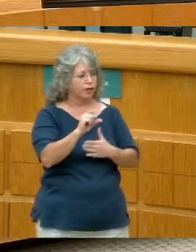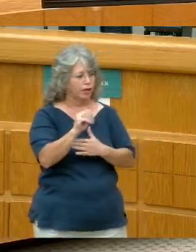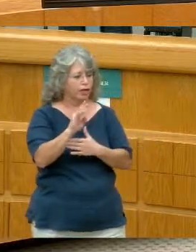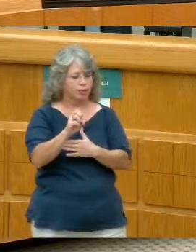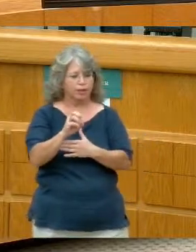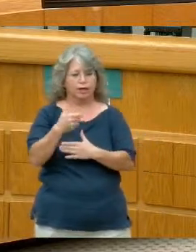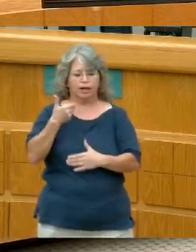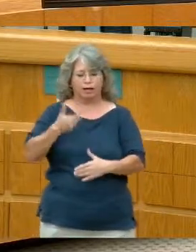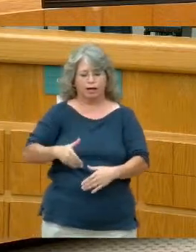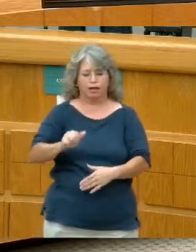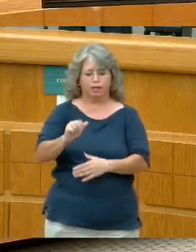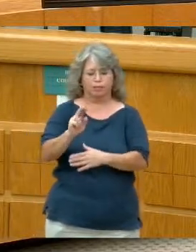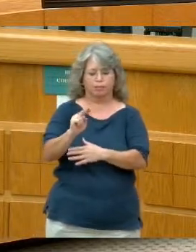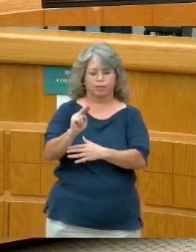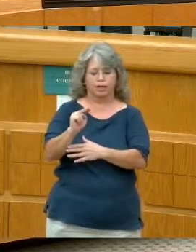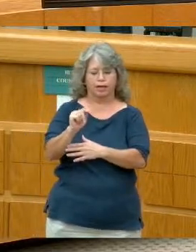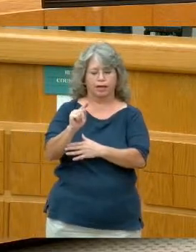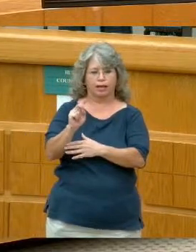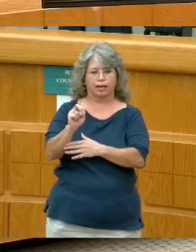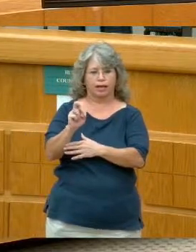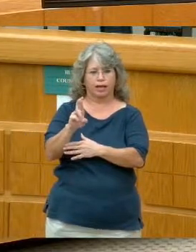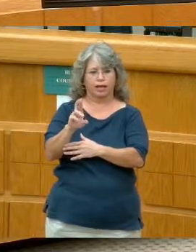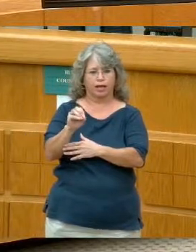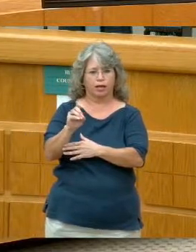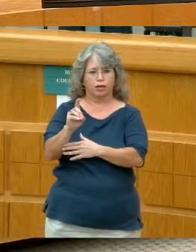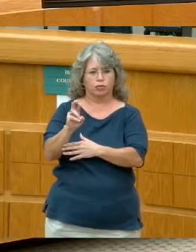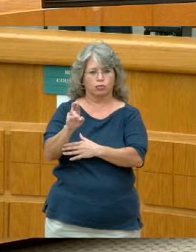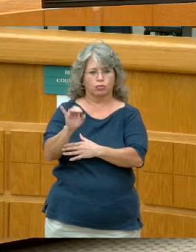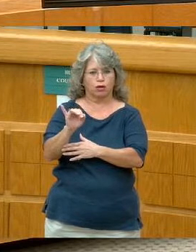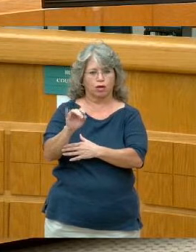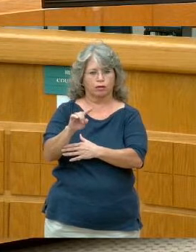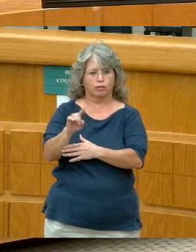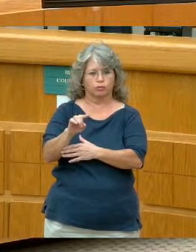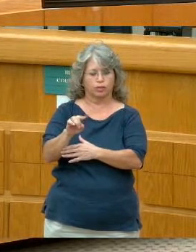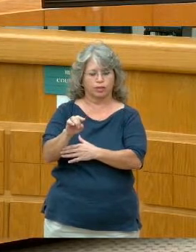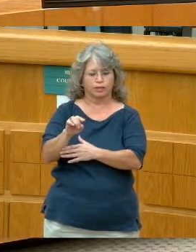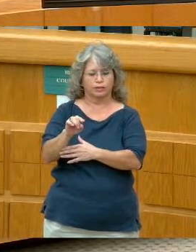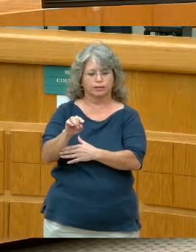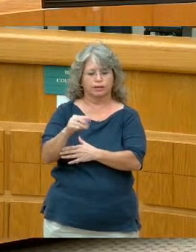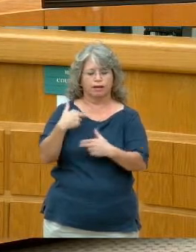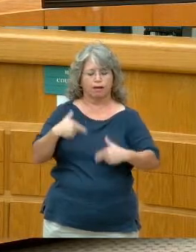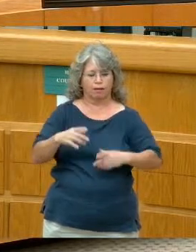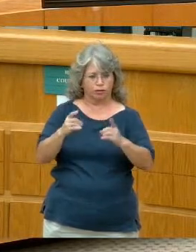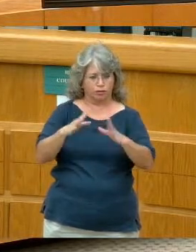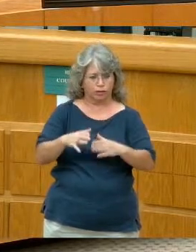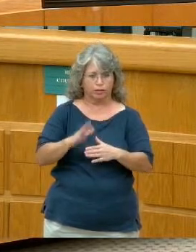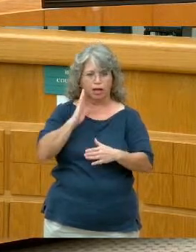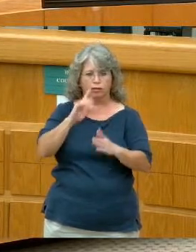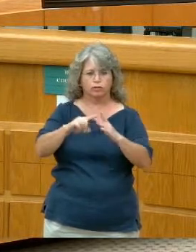Thank you, Gabby. Annette Rodriguez, Health Director. So I am going to start today.